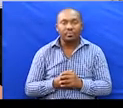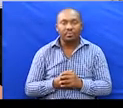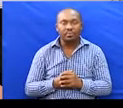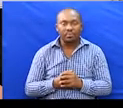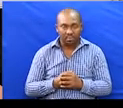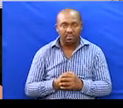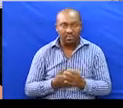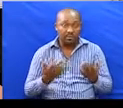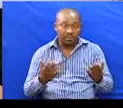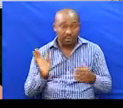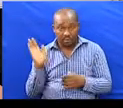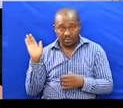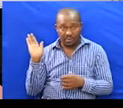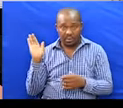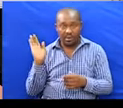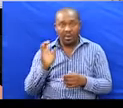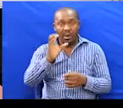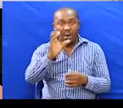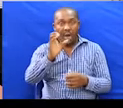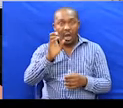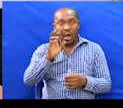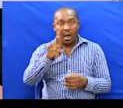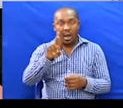These chromosomes, for instance,